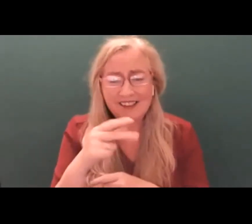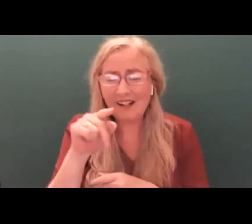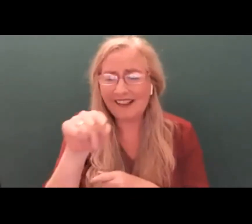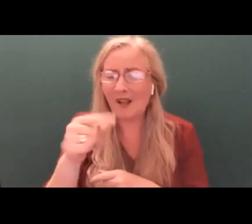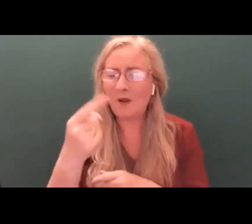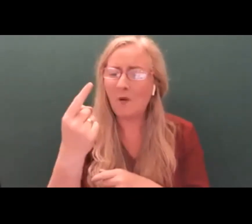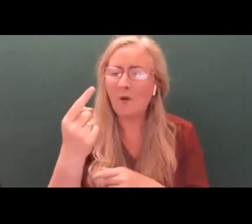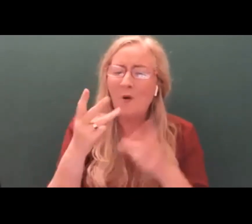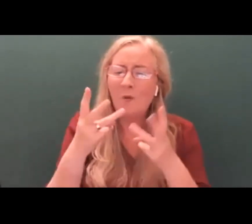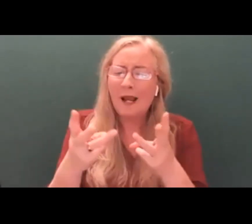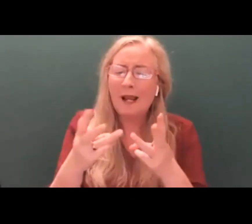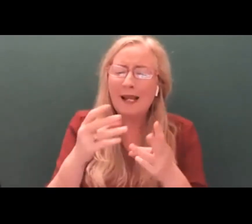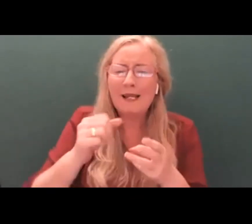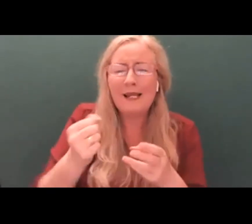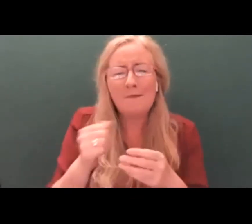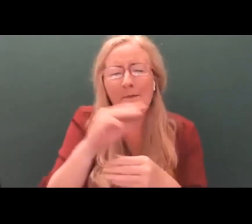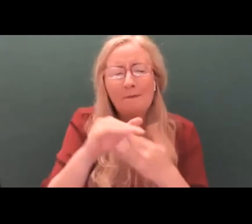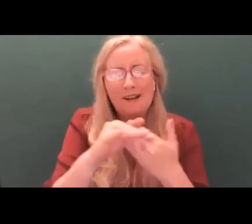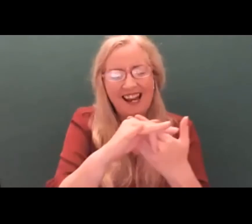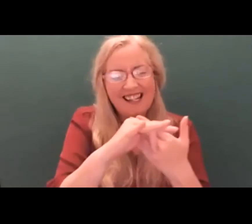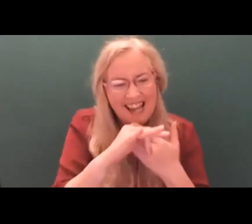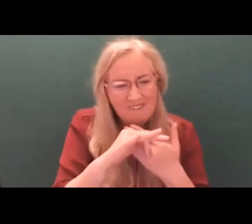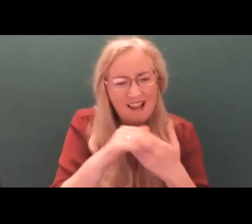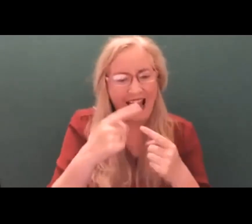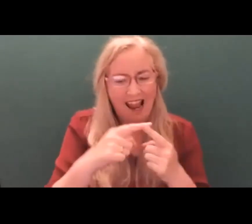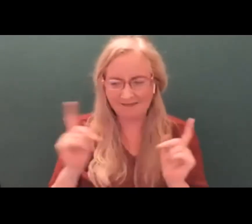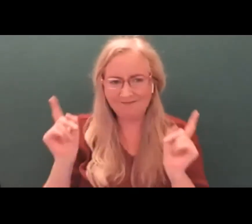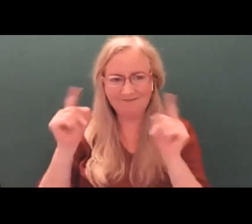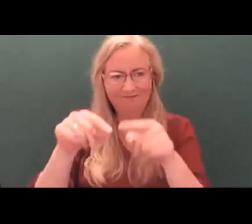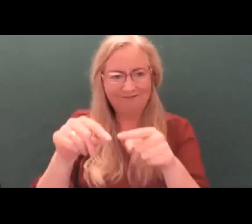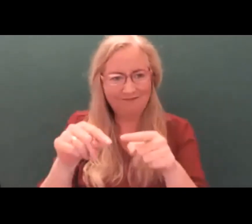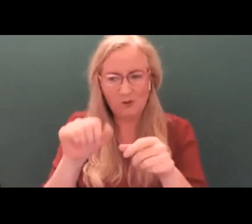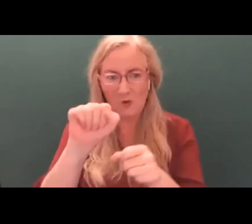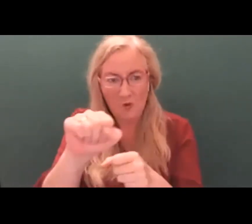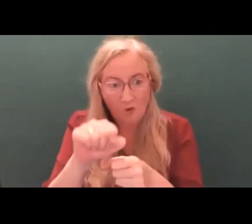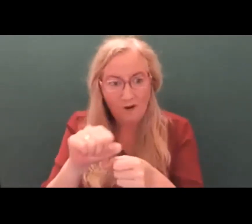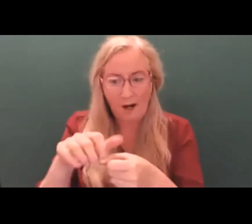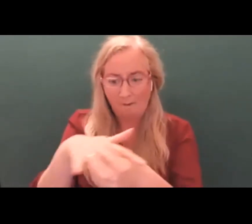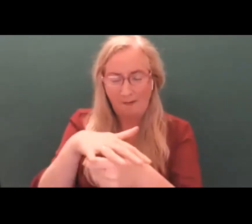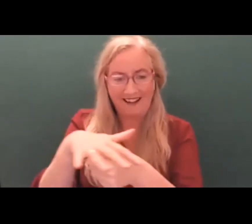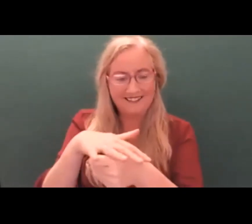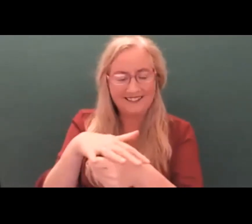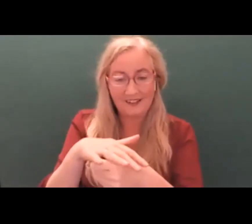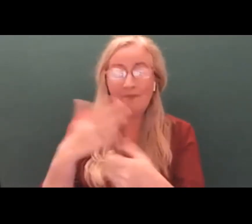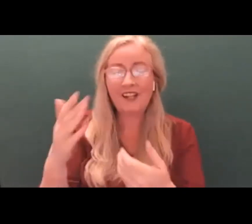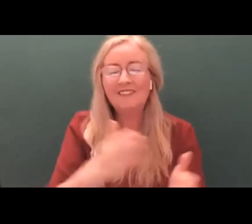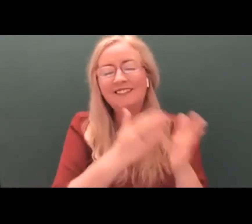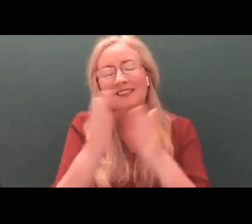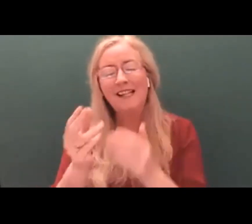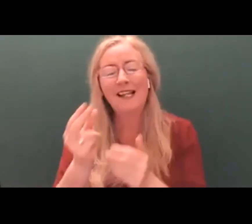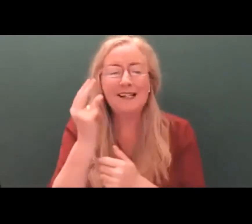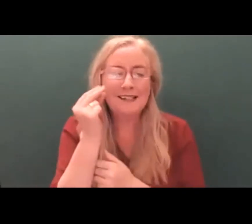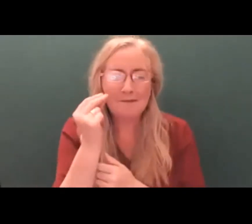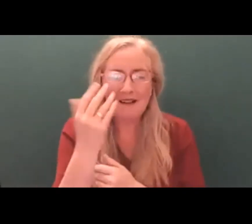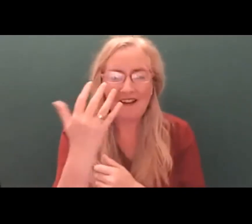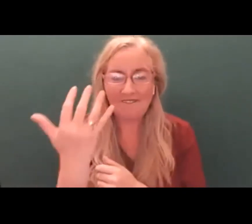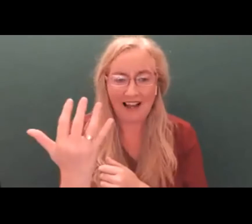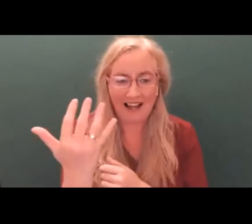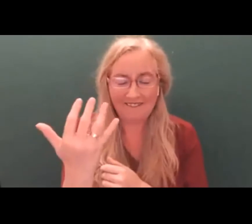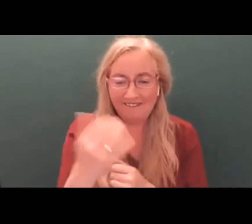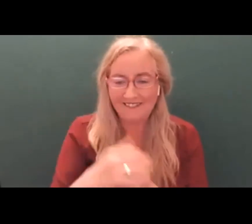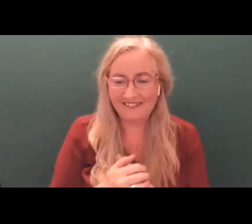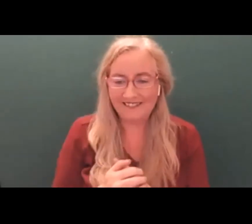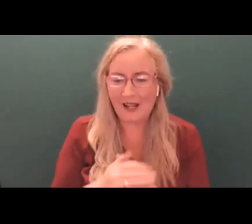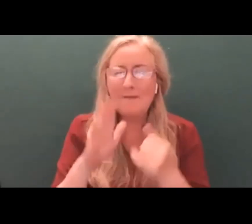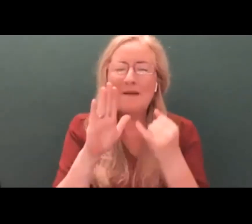keeping people safe and actually bringing them to your place at the moment as well. And tip number 5, which is my